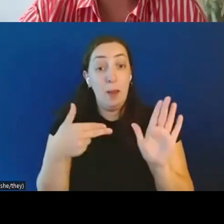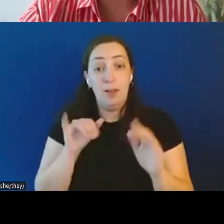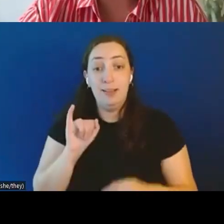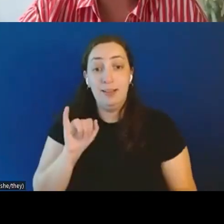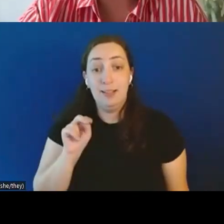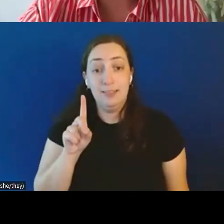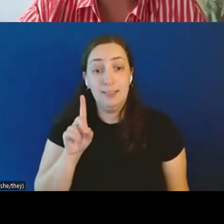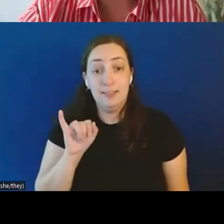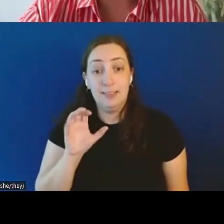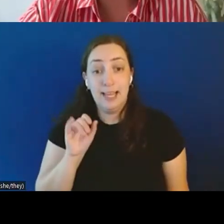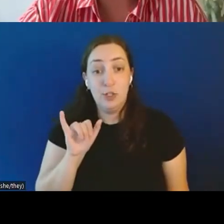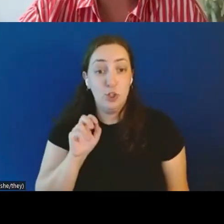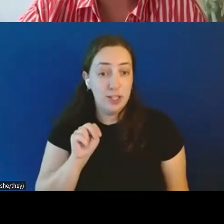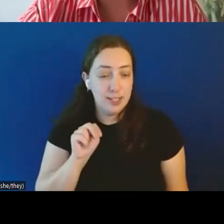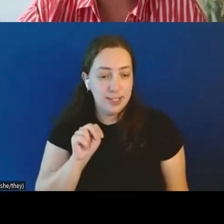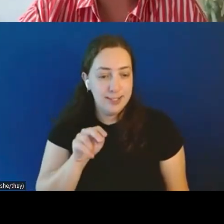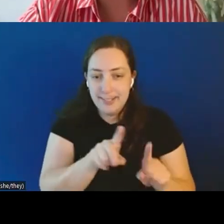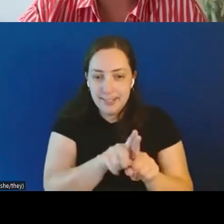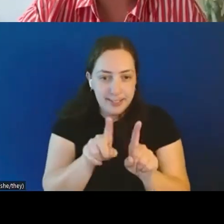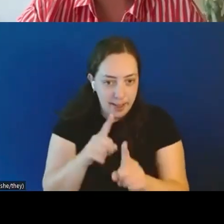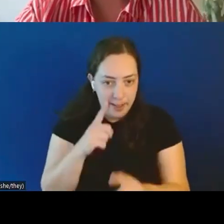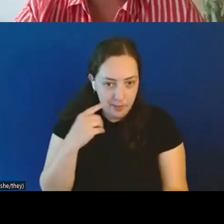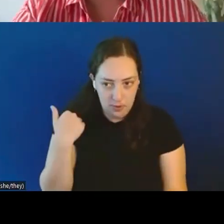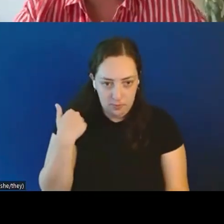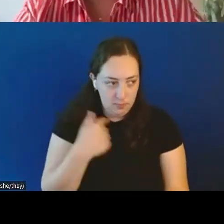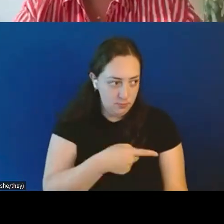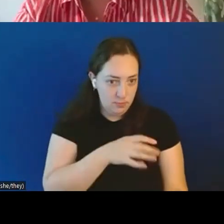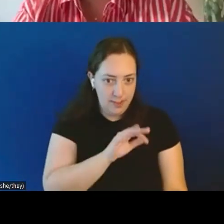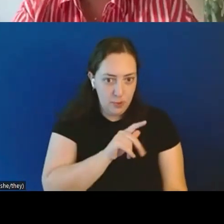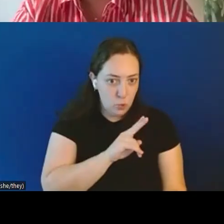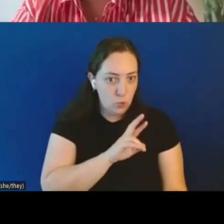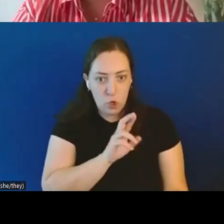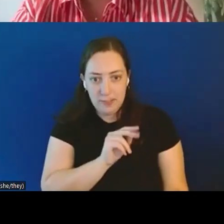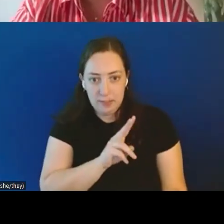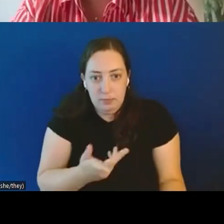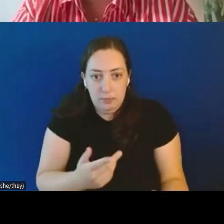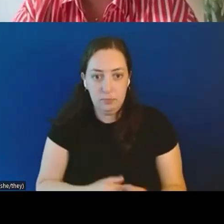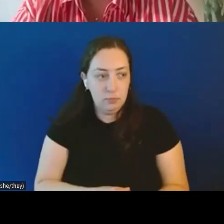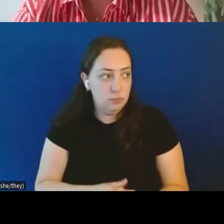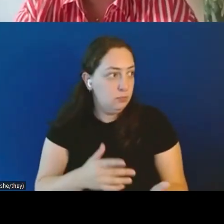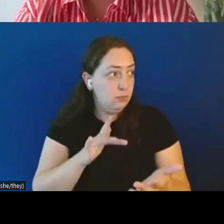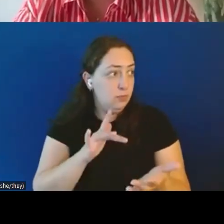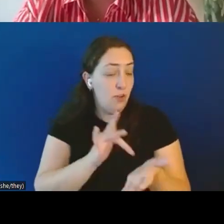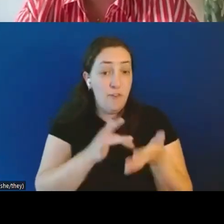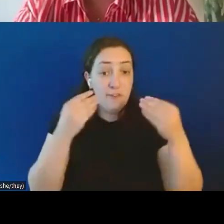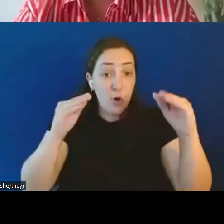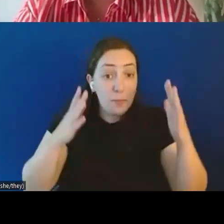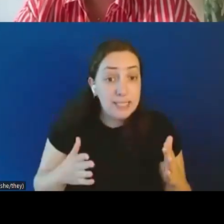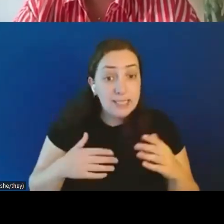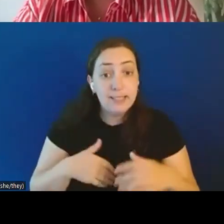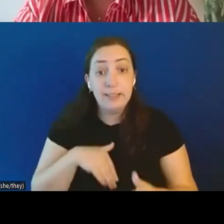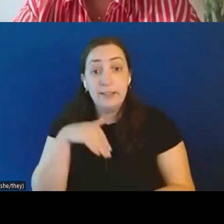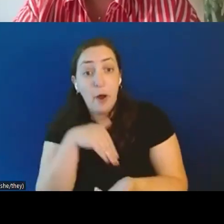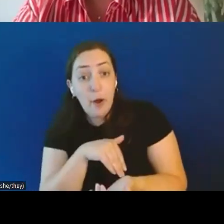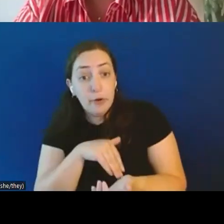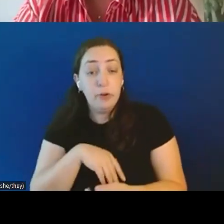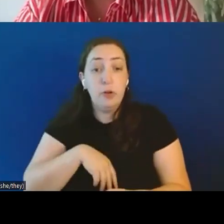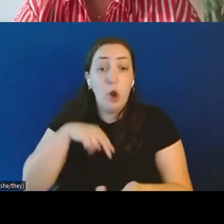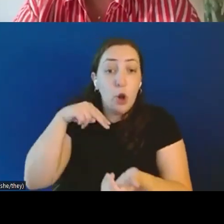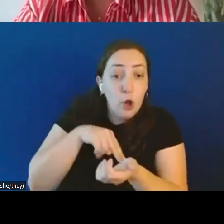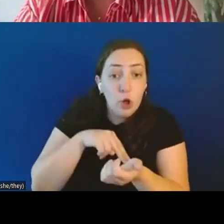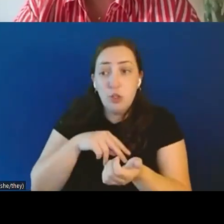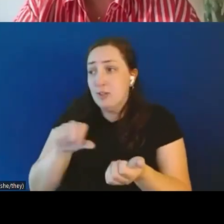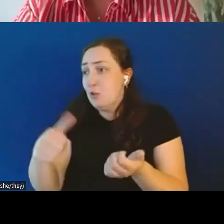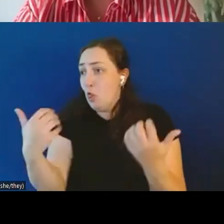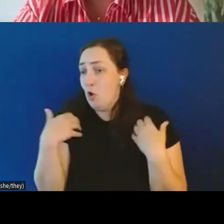the same as what you did for flu and RSV. Essentially, through a pharmacist, physician, nurse, or other healthcare